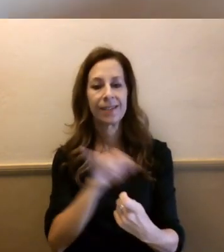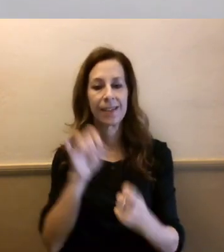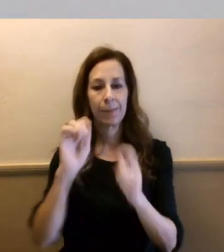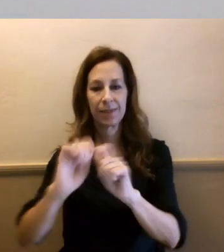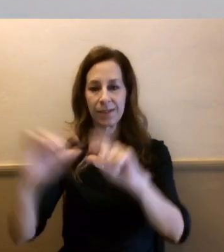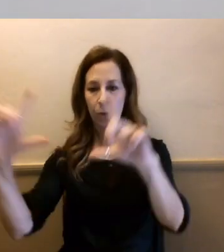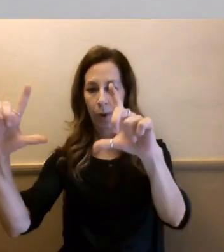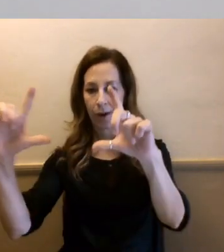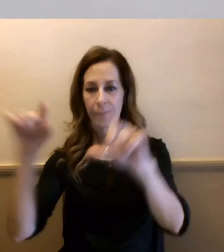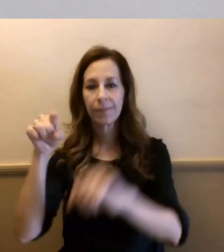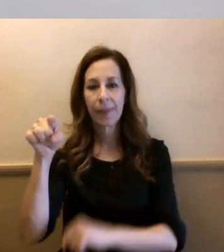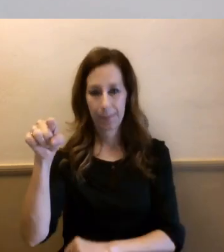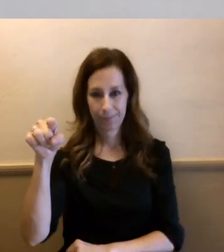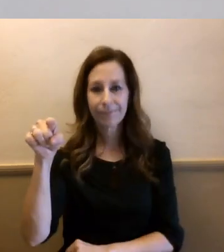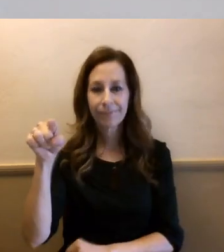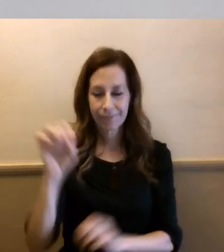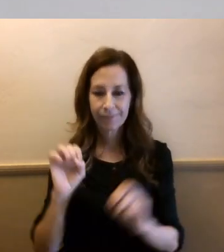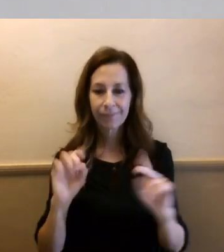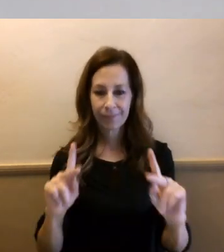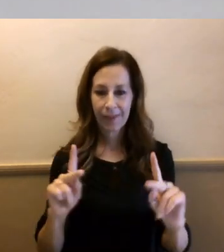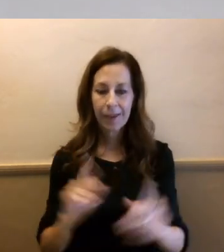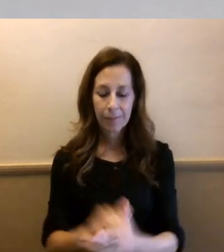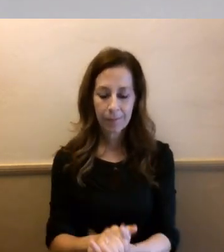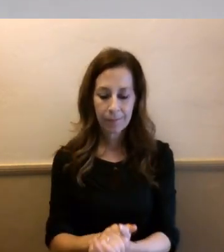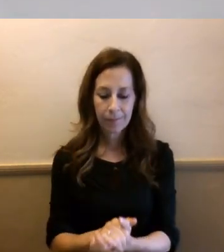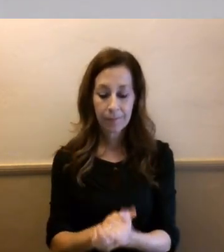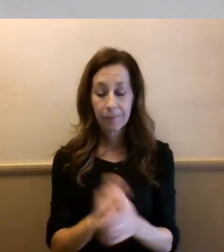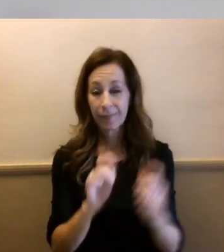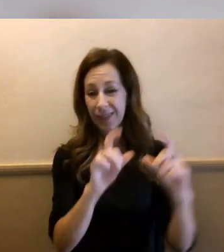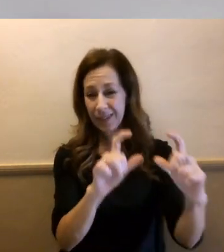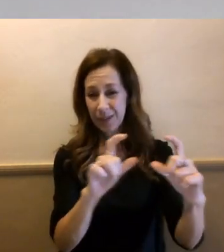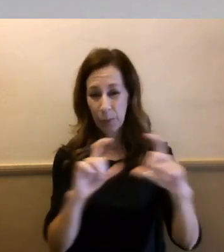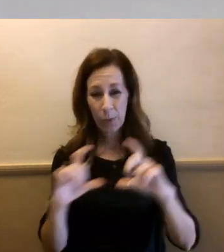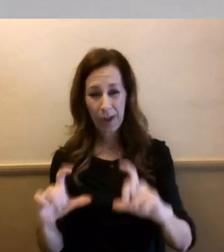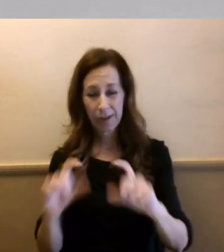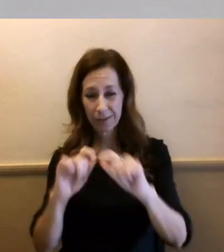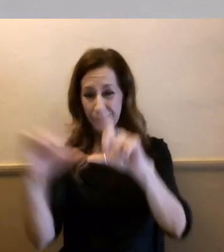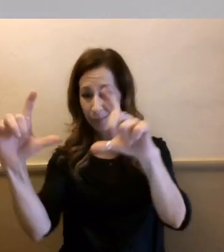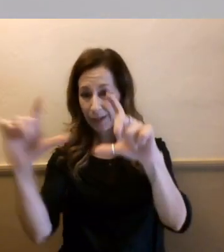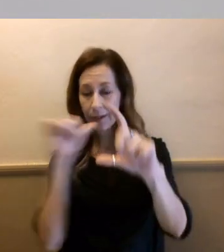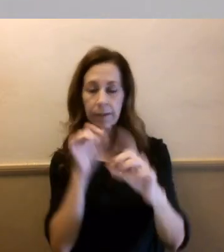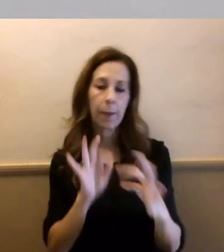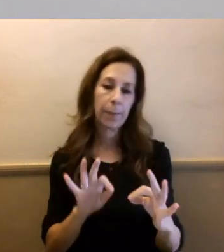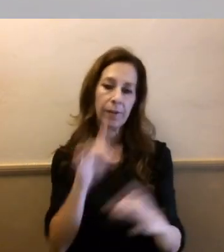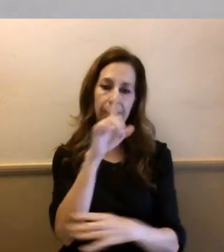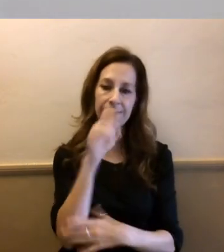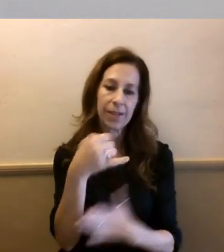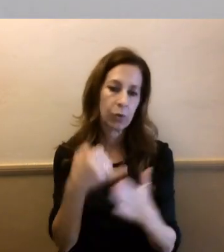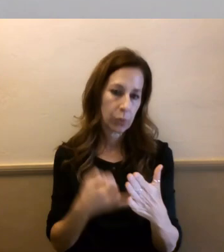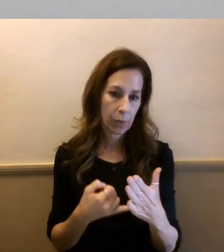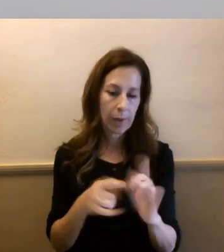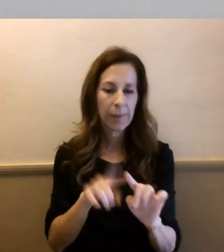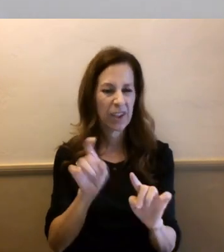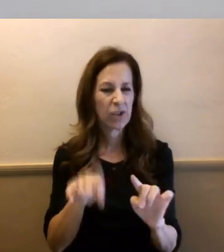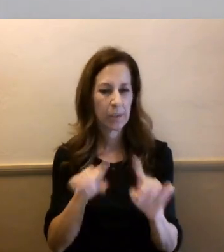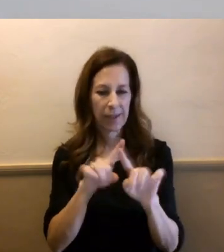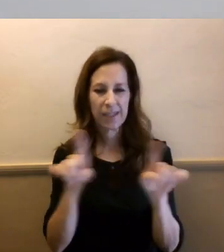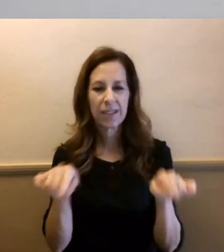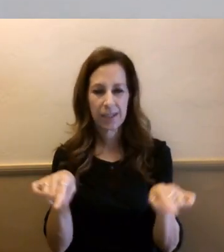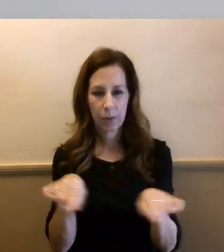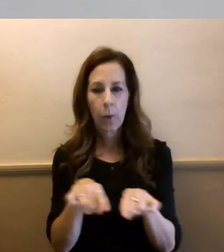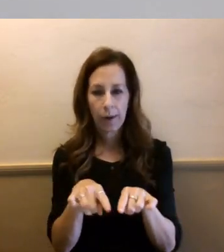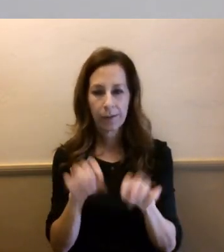what's in that square right there. Okay. And these squares are not perfect squares because I hand drew them, but they should be